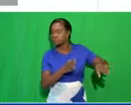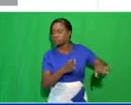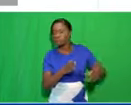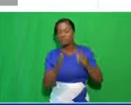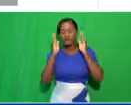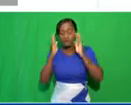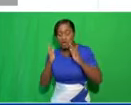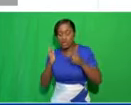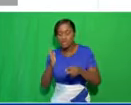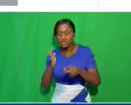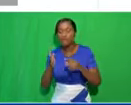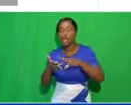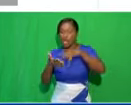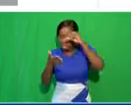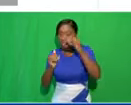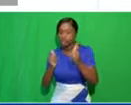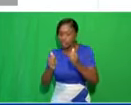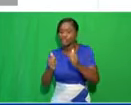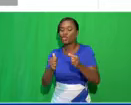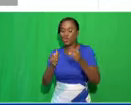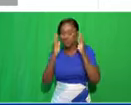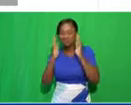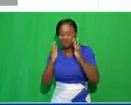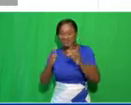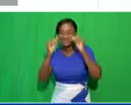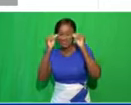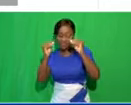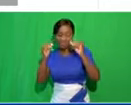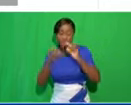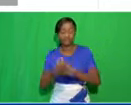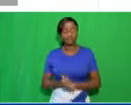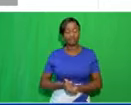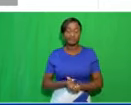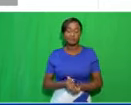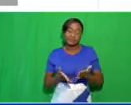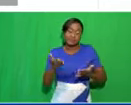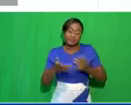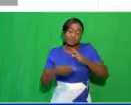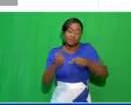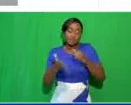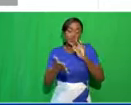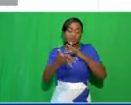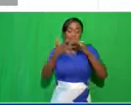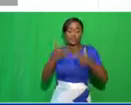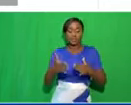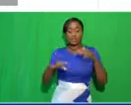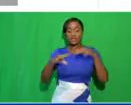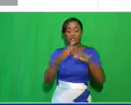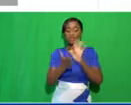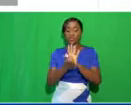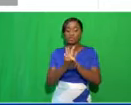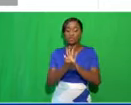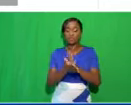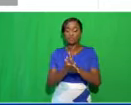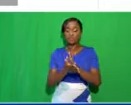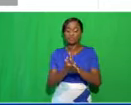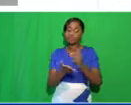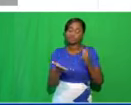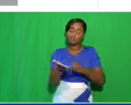perhaps what happens when students enter school, sometimes as teachers, we may have certain